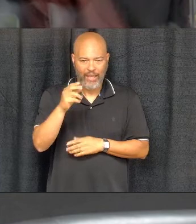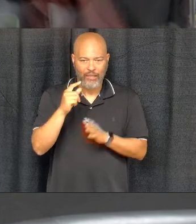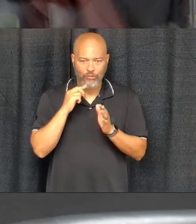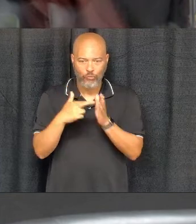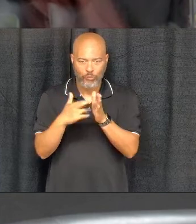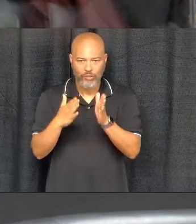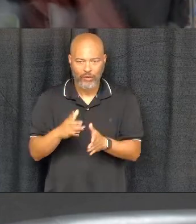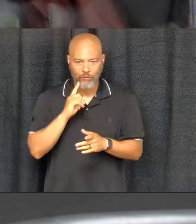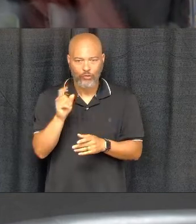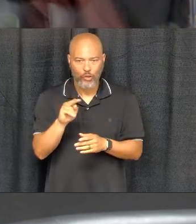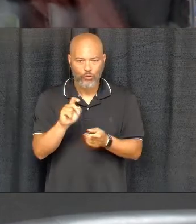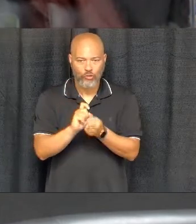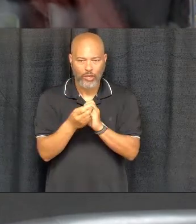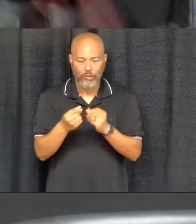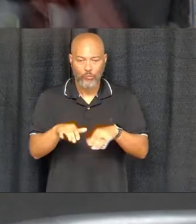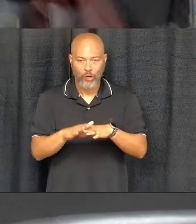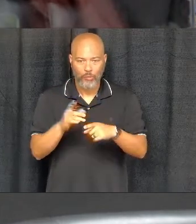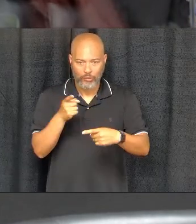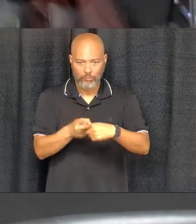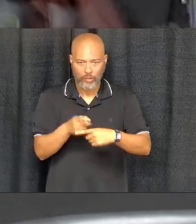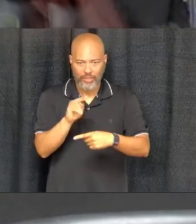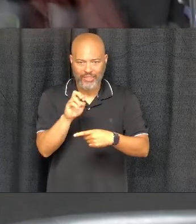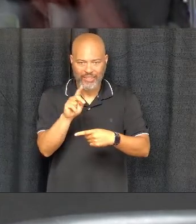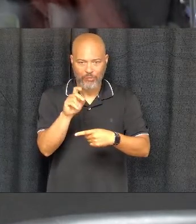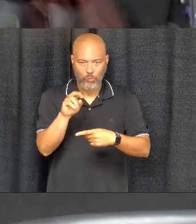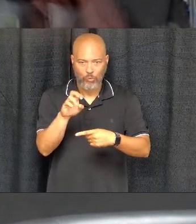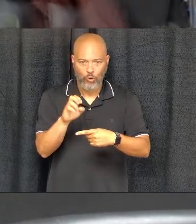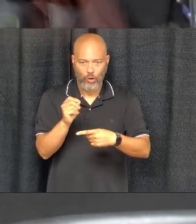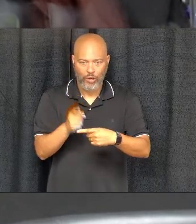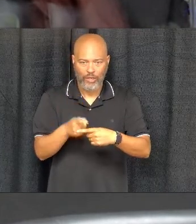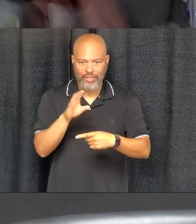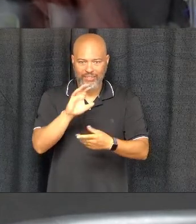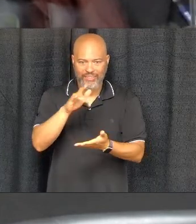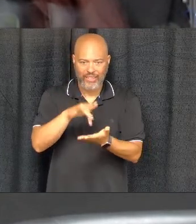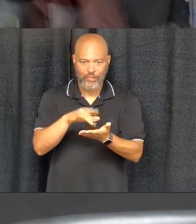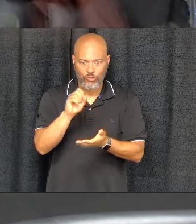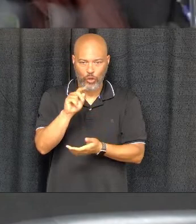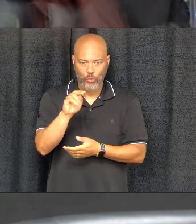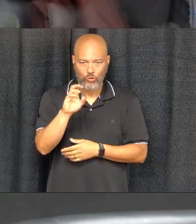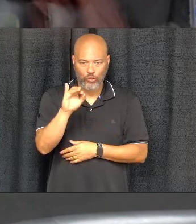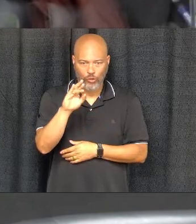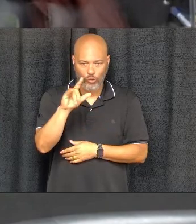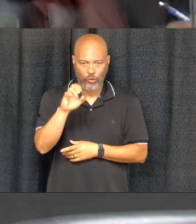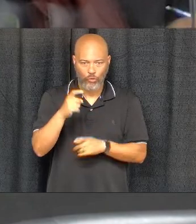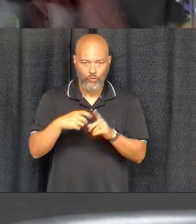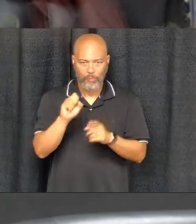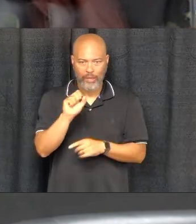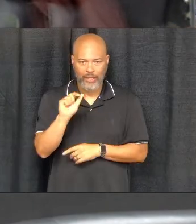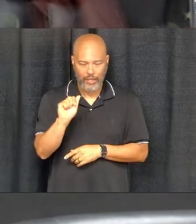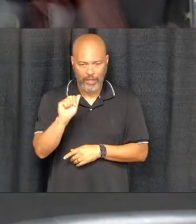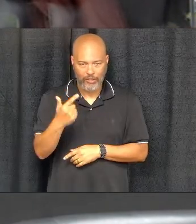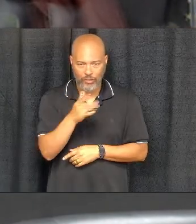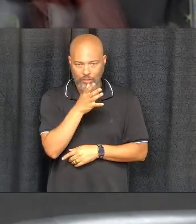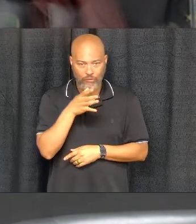change on property located at the intersection of Needmore Road and Centerstone Circle from AG Agricultural District to